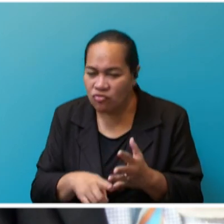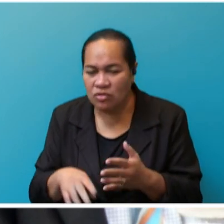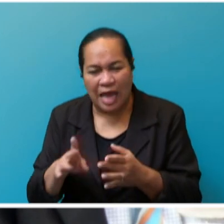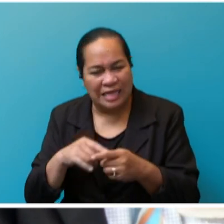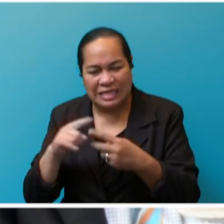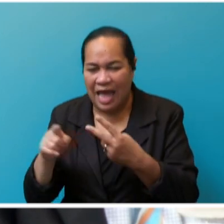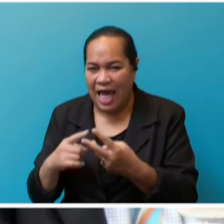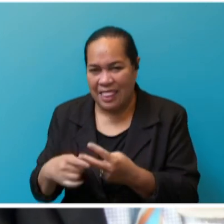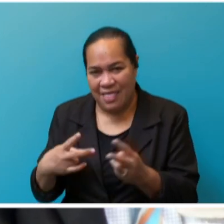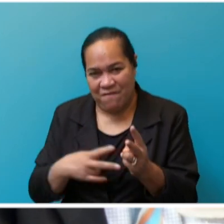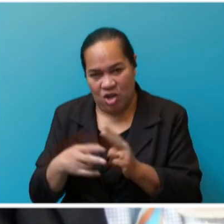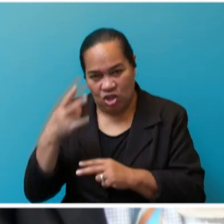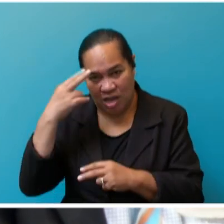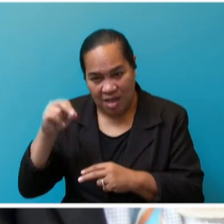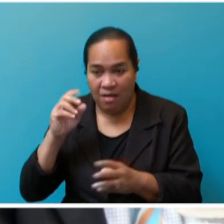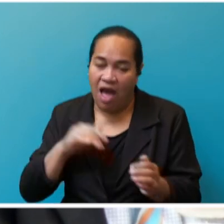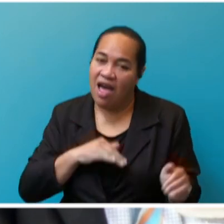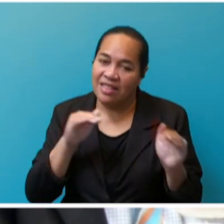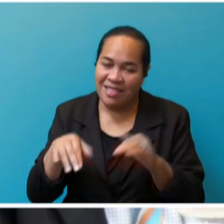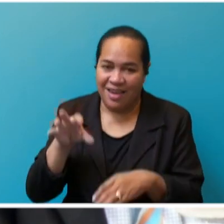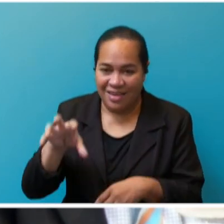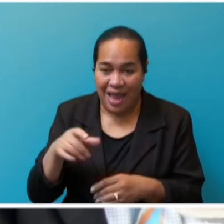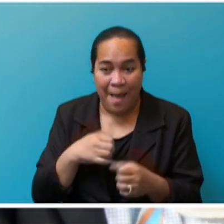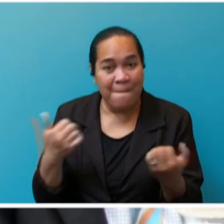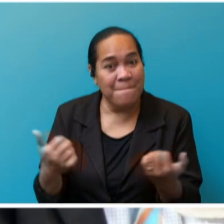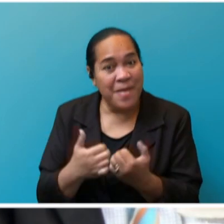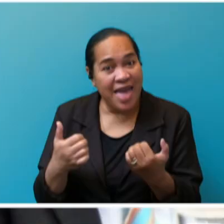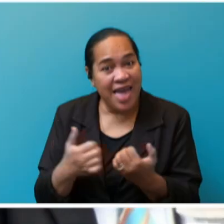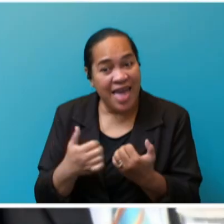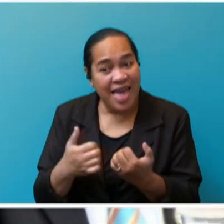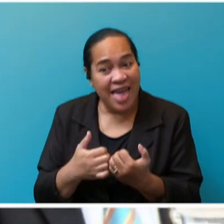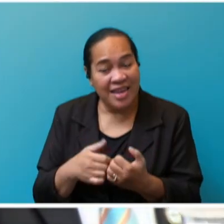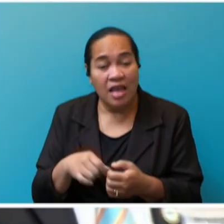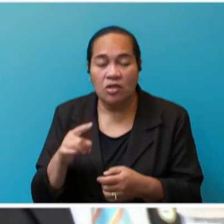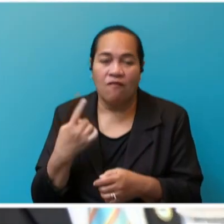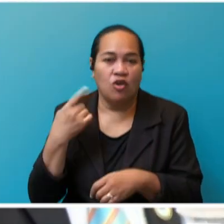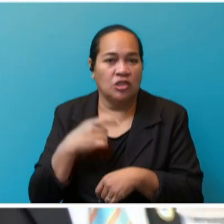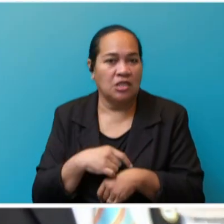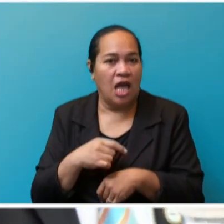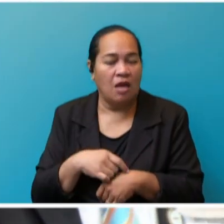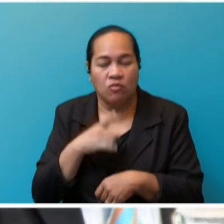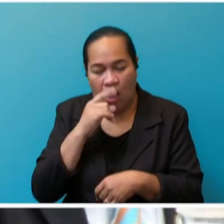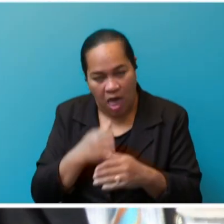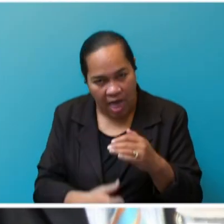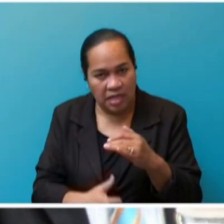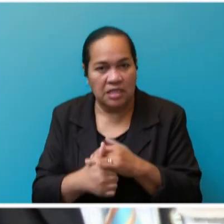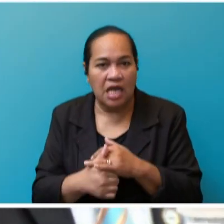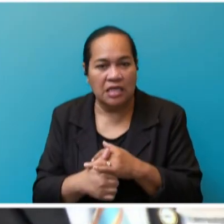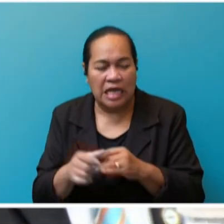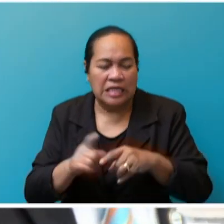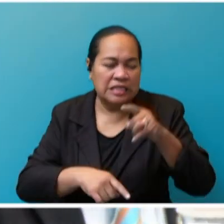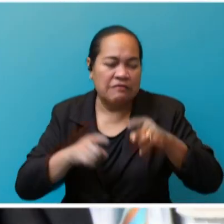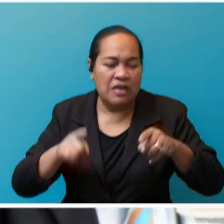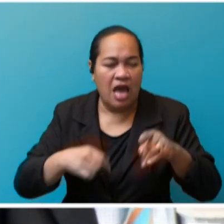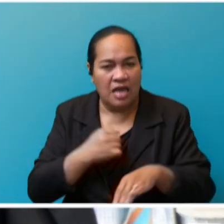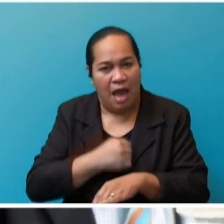the programs. For many of these Fijians, this was the first time they were able to access a range of government services